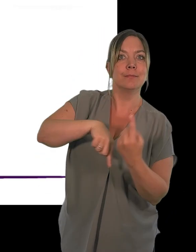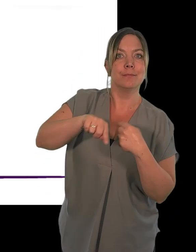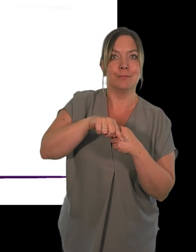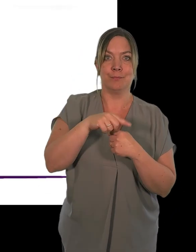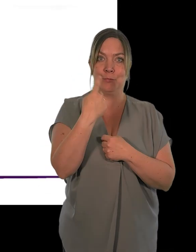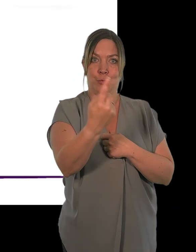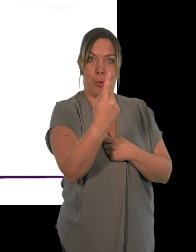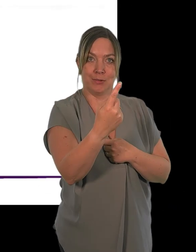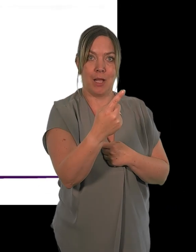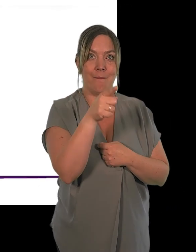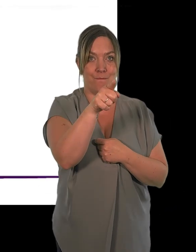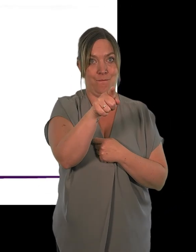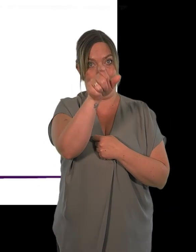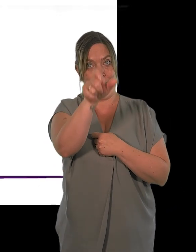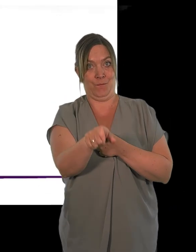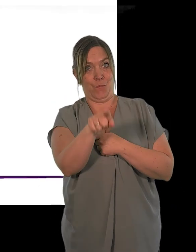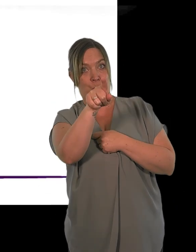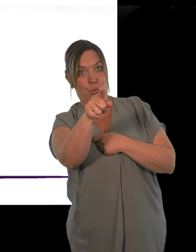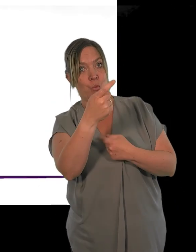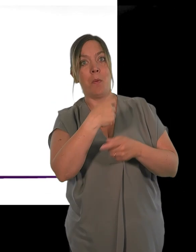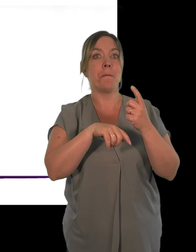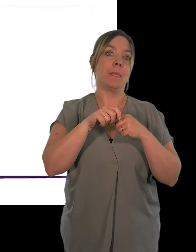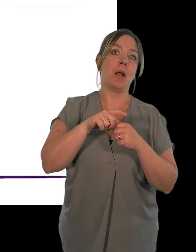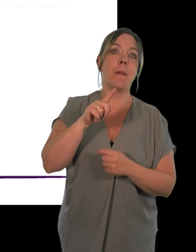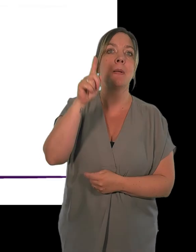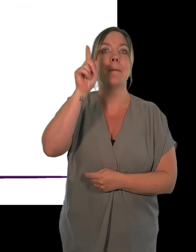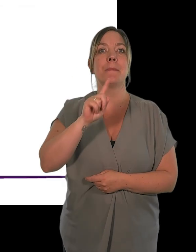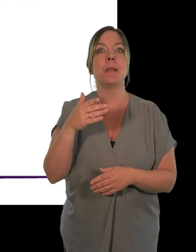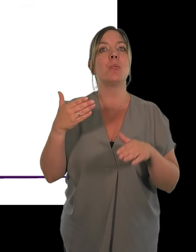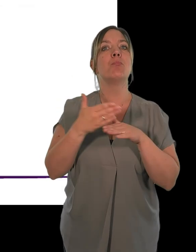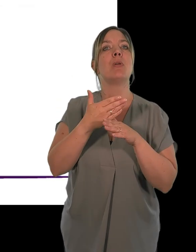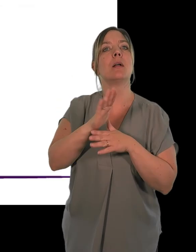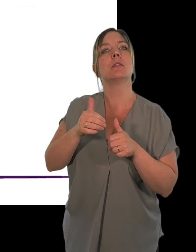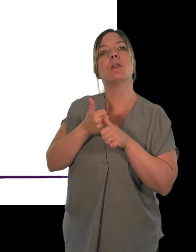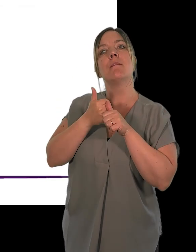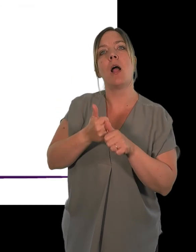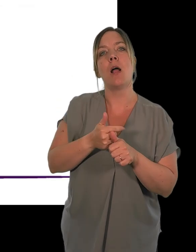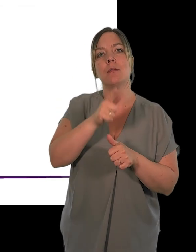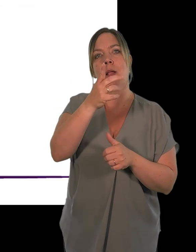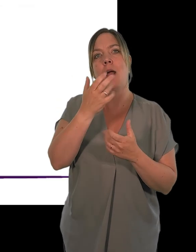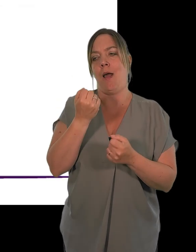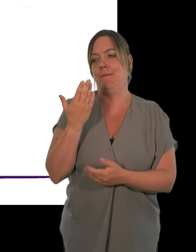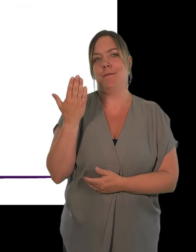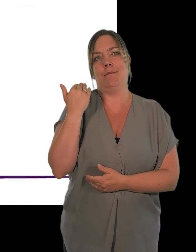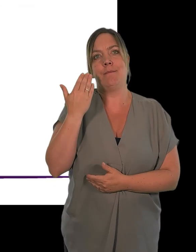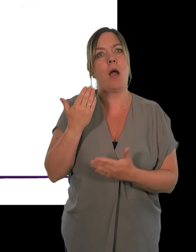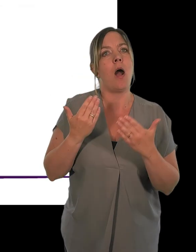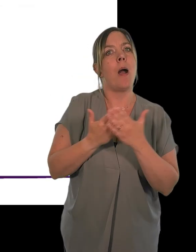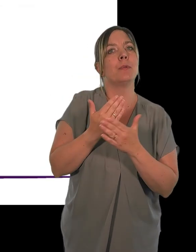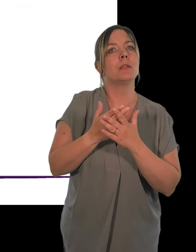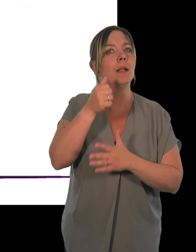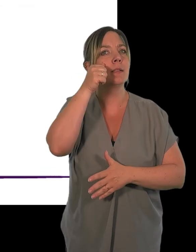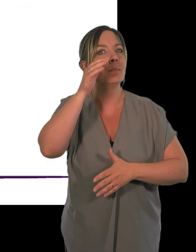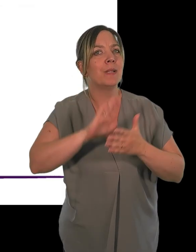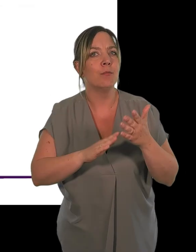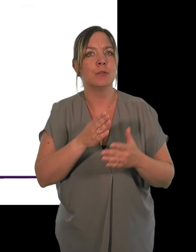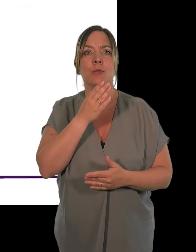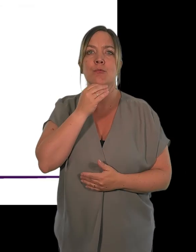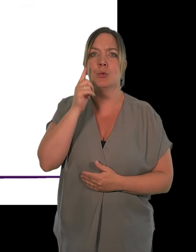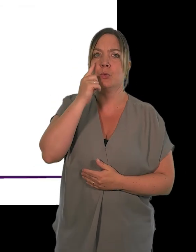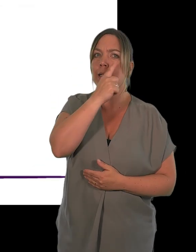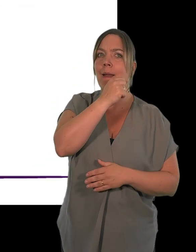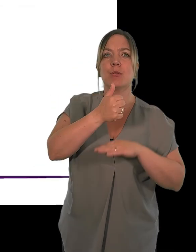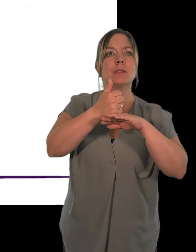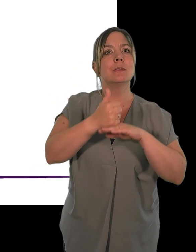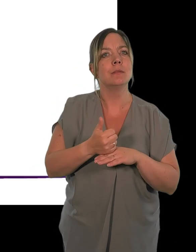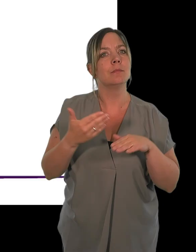understand of how evidence-based practice is applied in organisations. She needs to provide Bill, the board and the